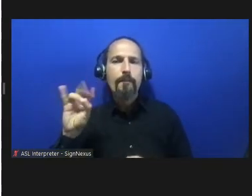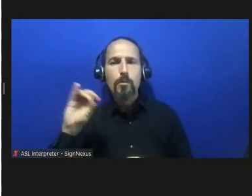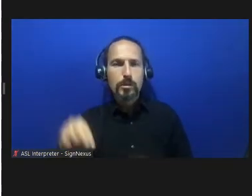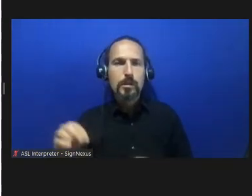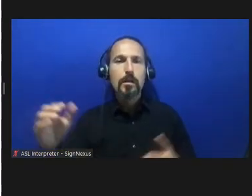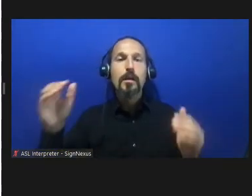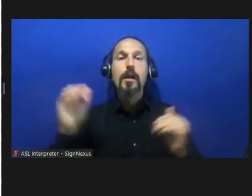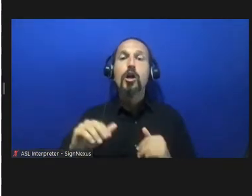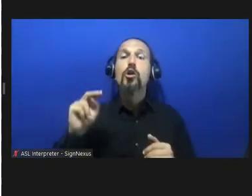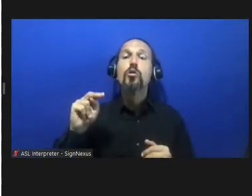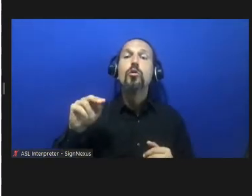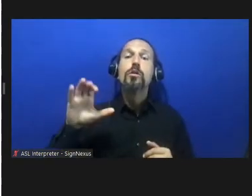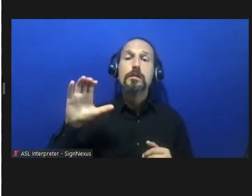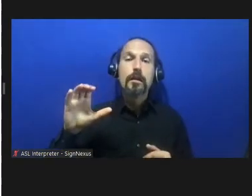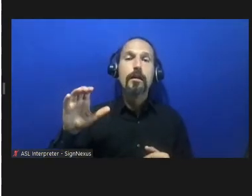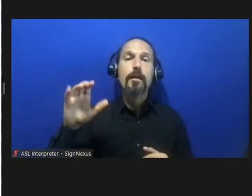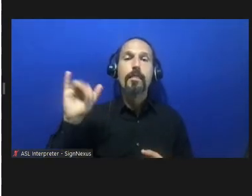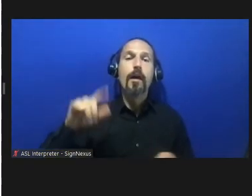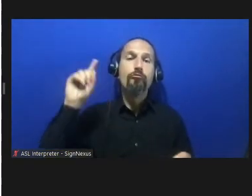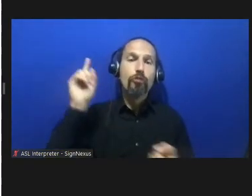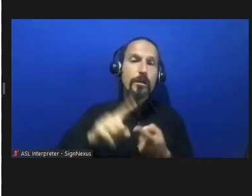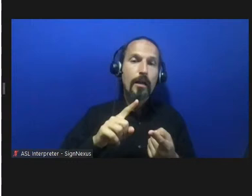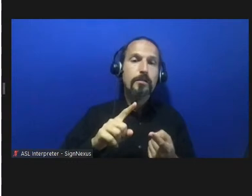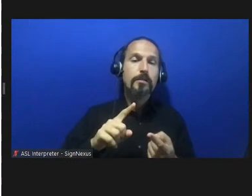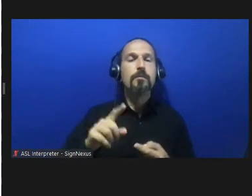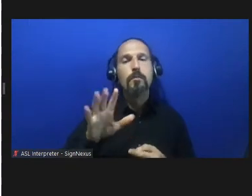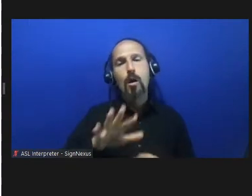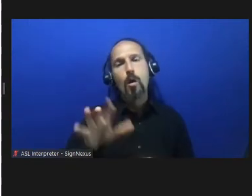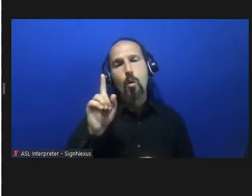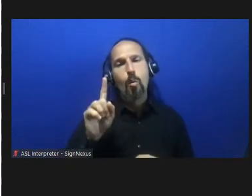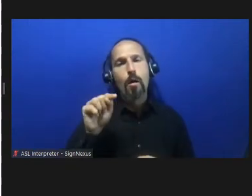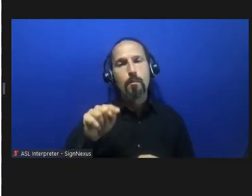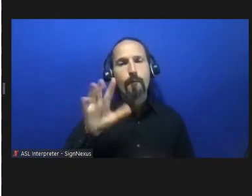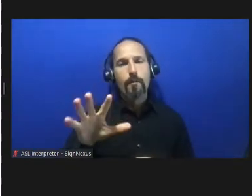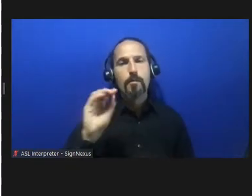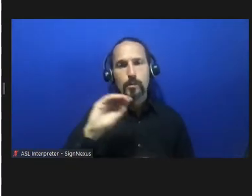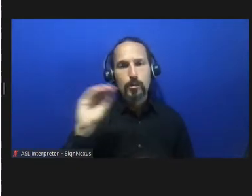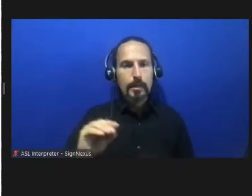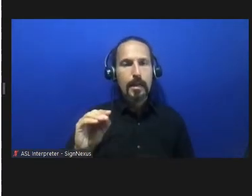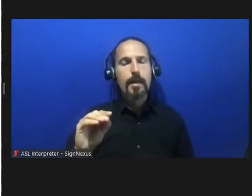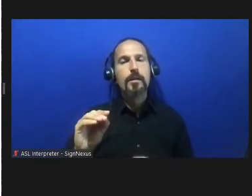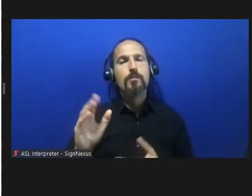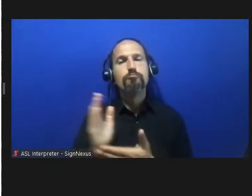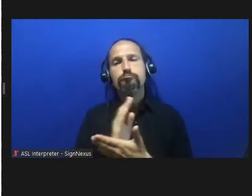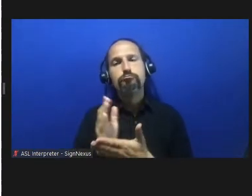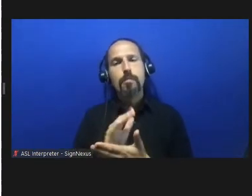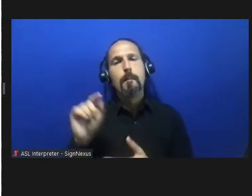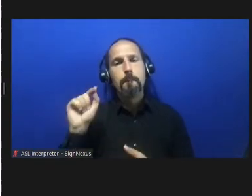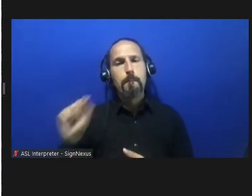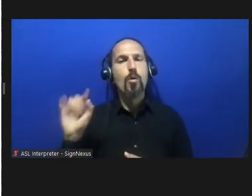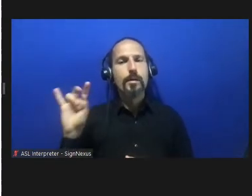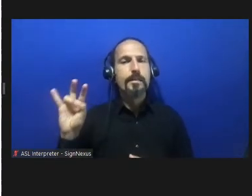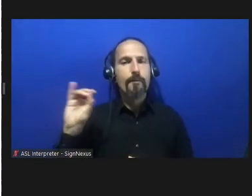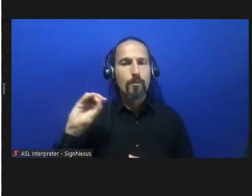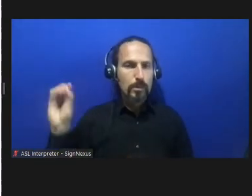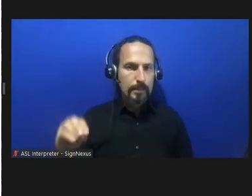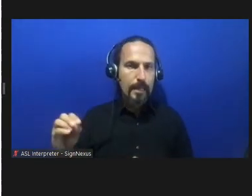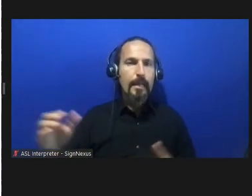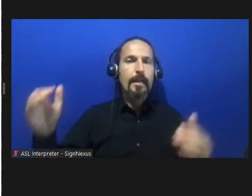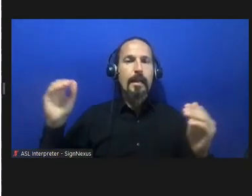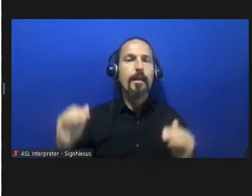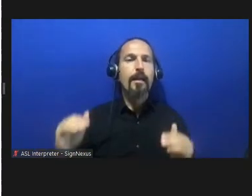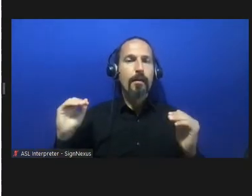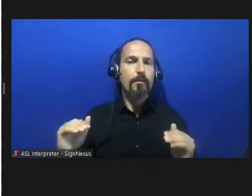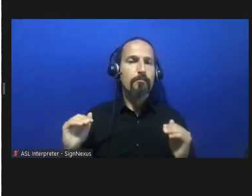throughout new york city the reduction is roughly 1.5 to about 0.7 percent and so